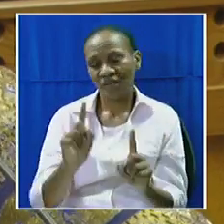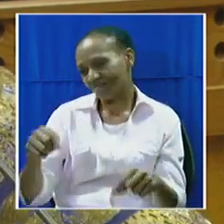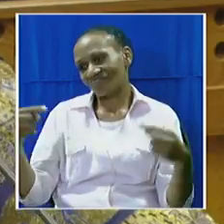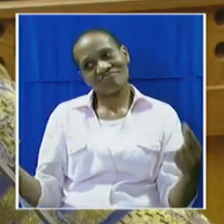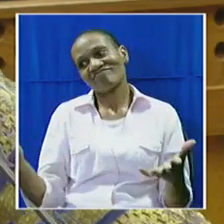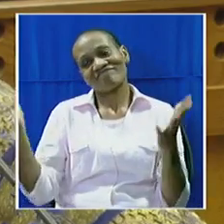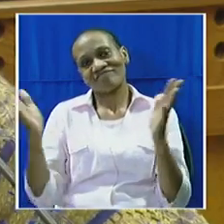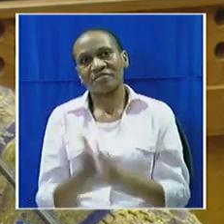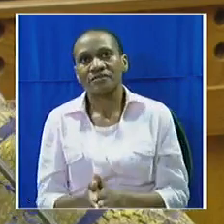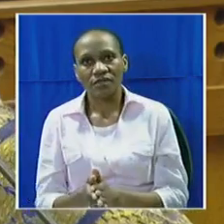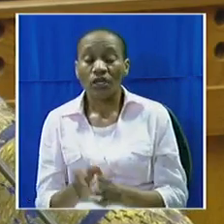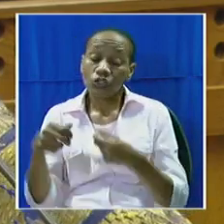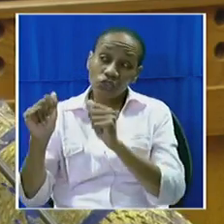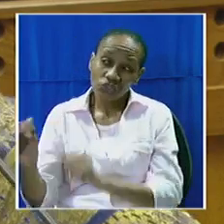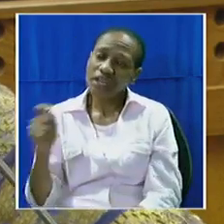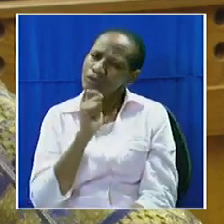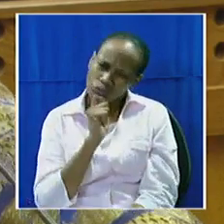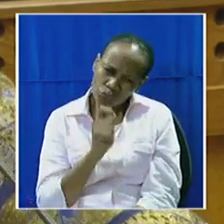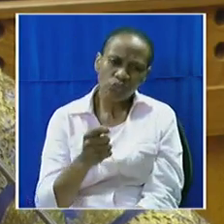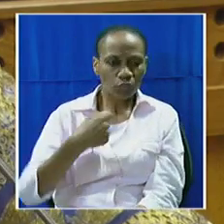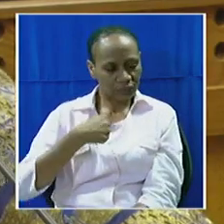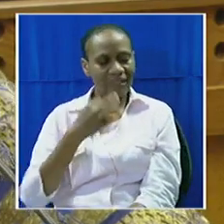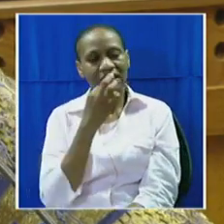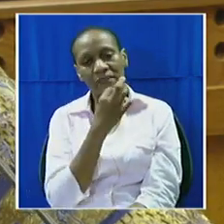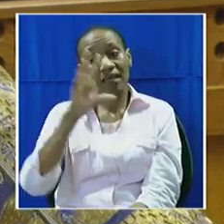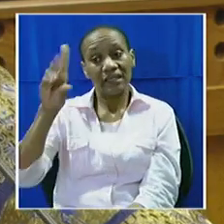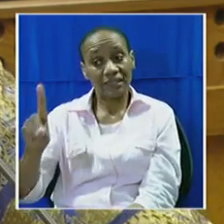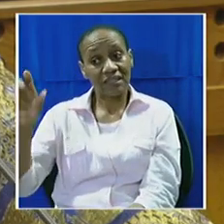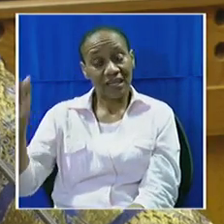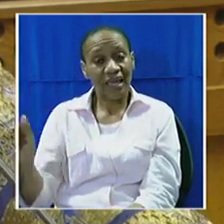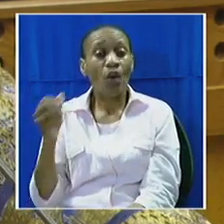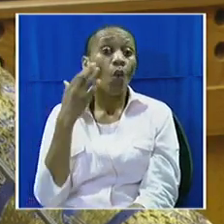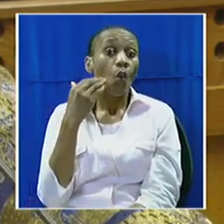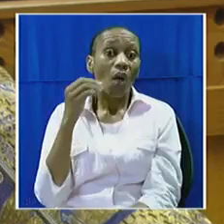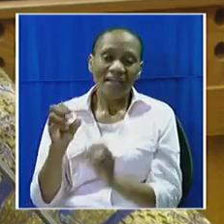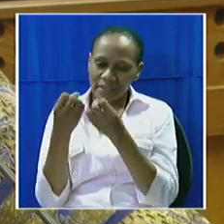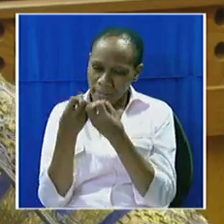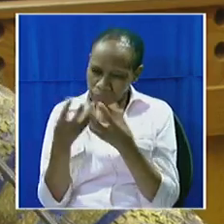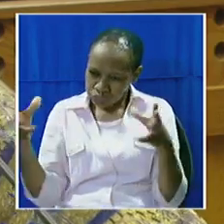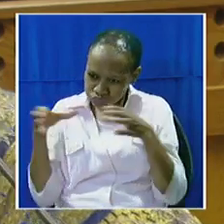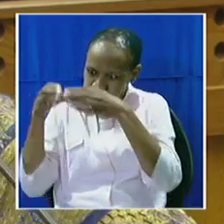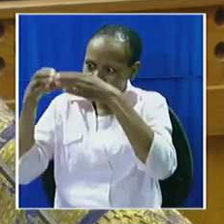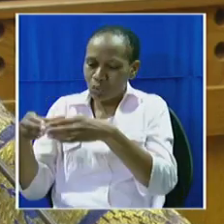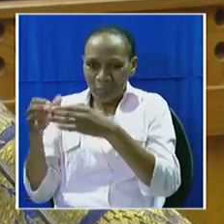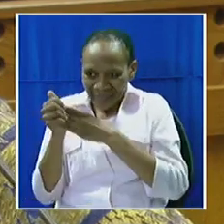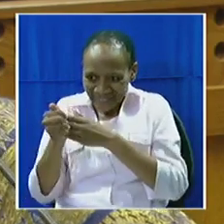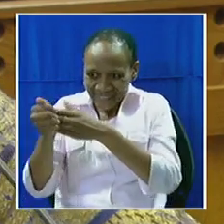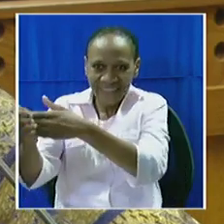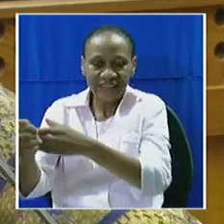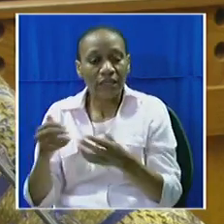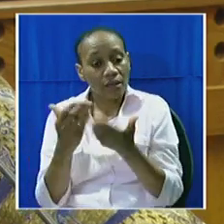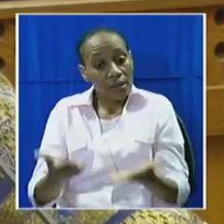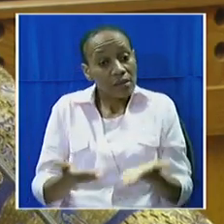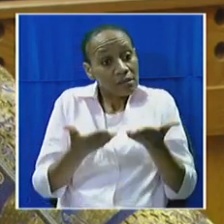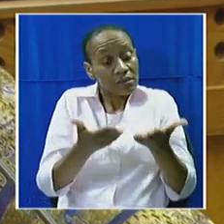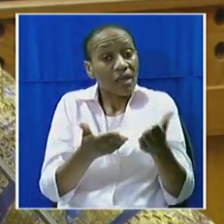Honorable Chair, we are not fabricating stories when we say DA is a white male-dominated liberal party that does not cater for